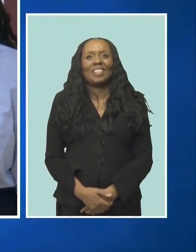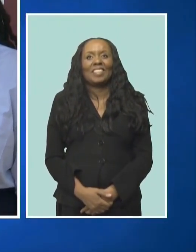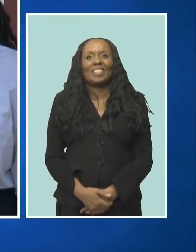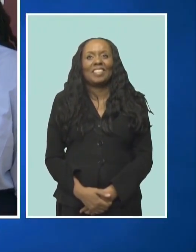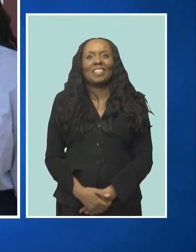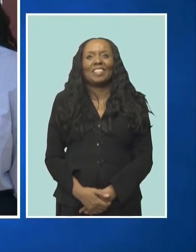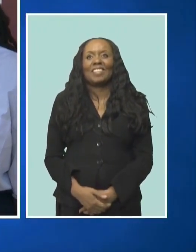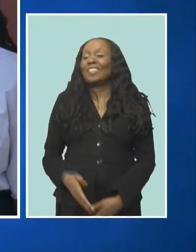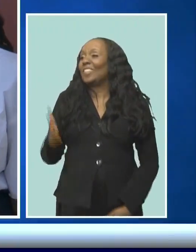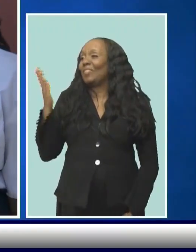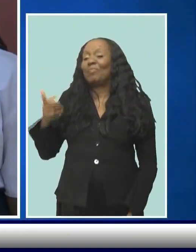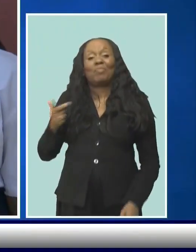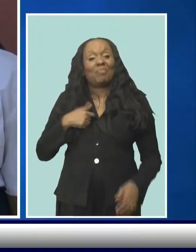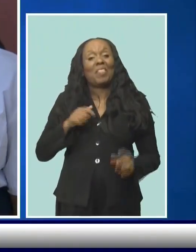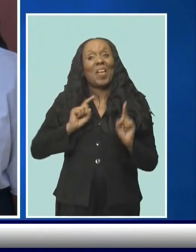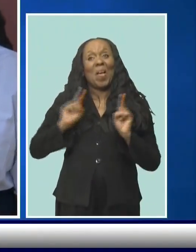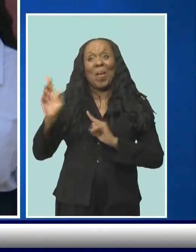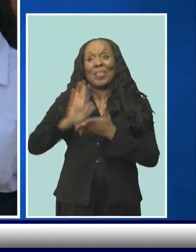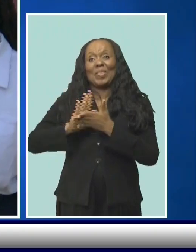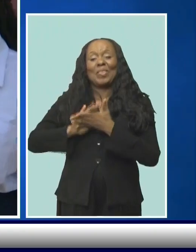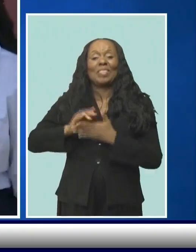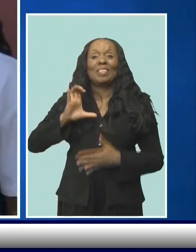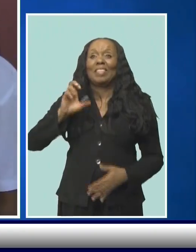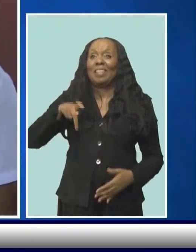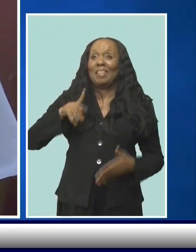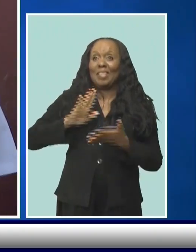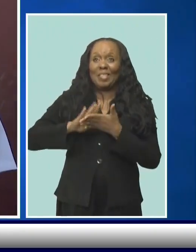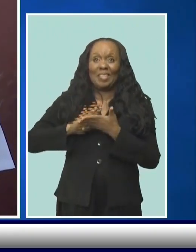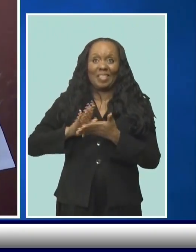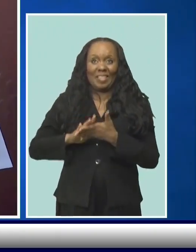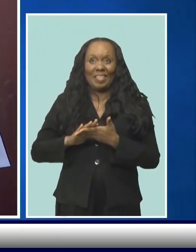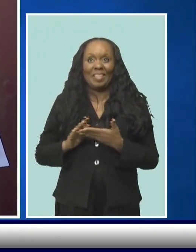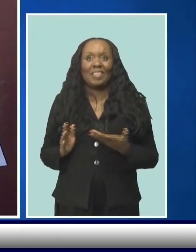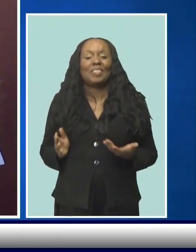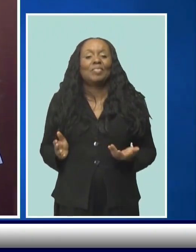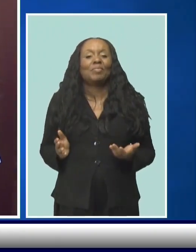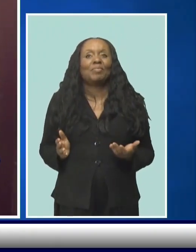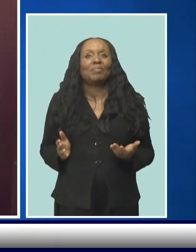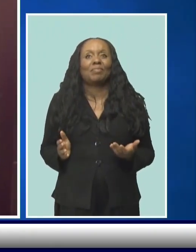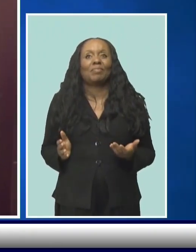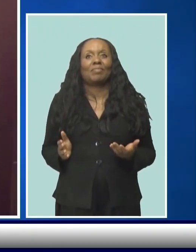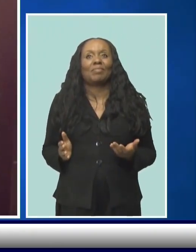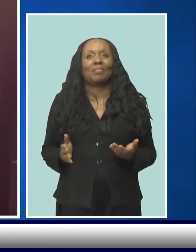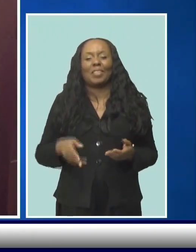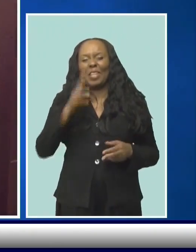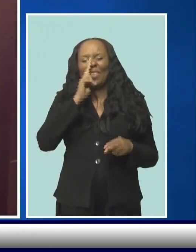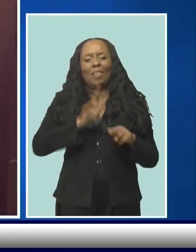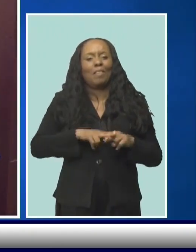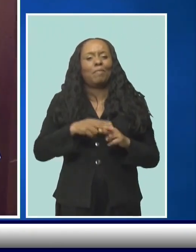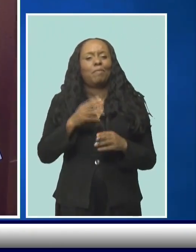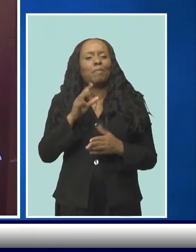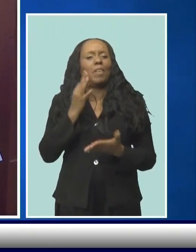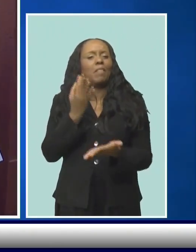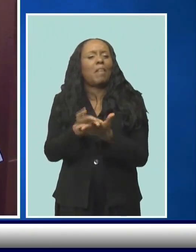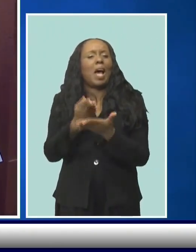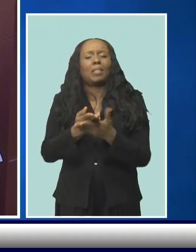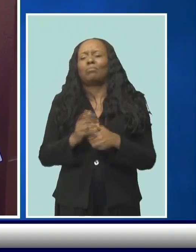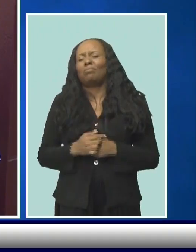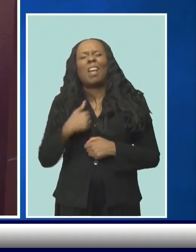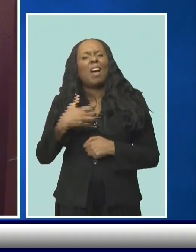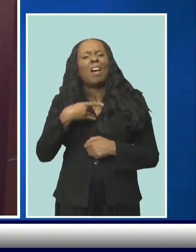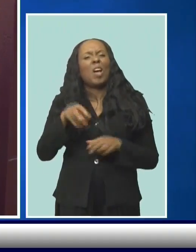And I go to school at the Coleridge and Parry School. Now, fun fact about me, I like to watch the